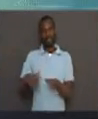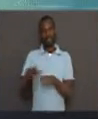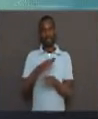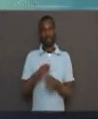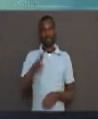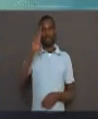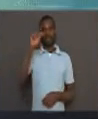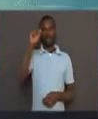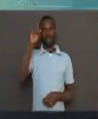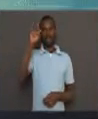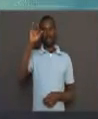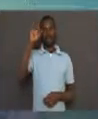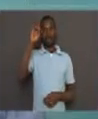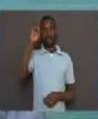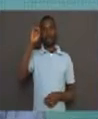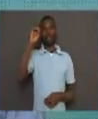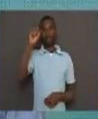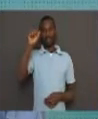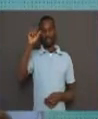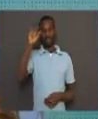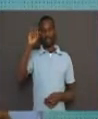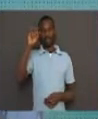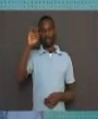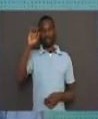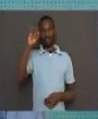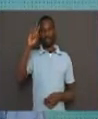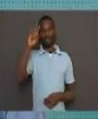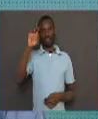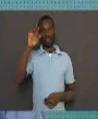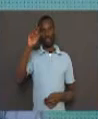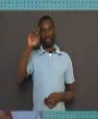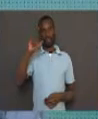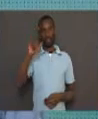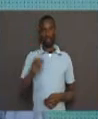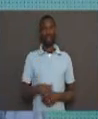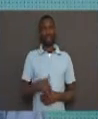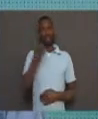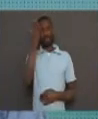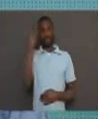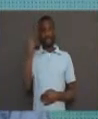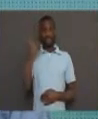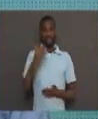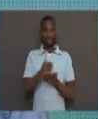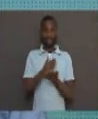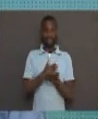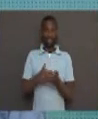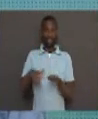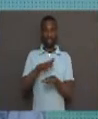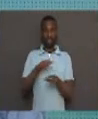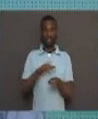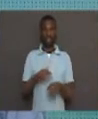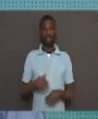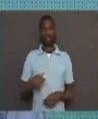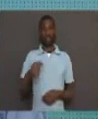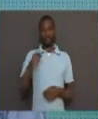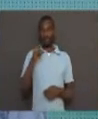on radioactivity. In the last lesson, you studied strong